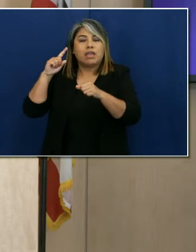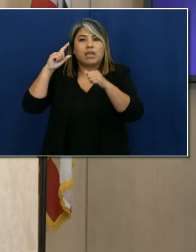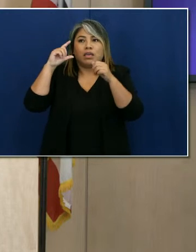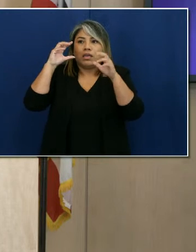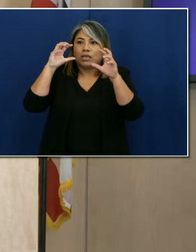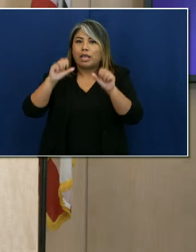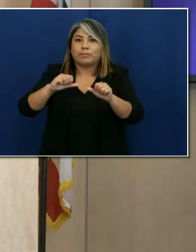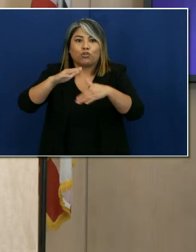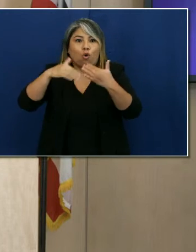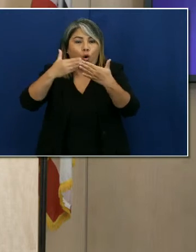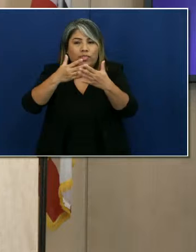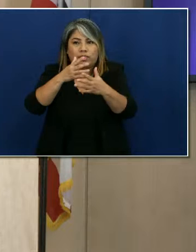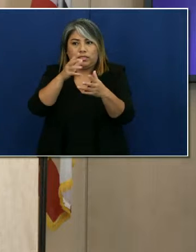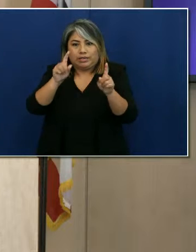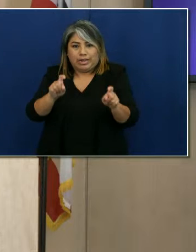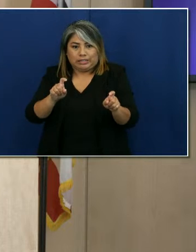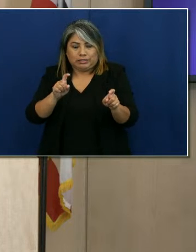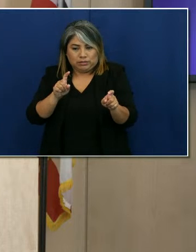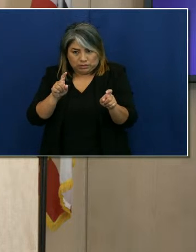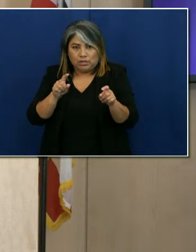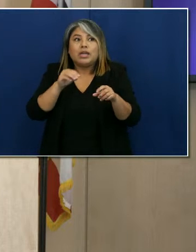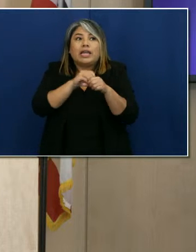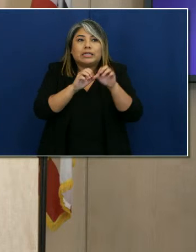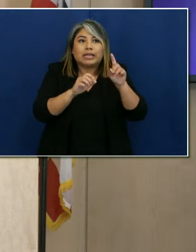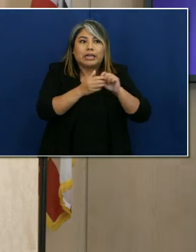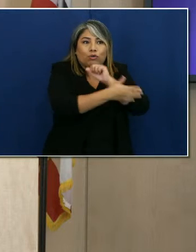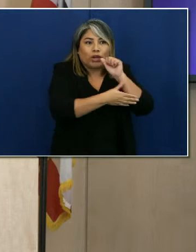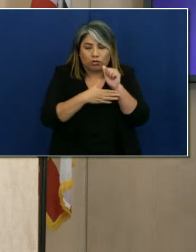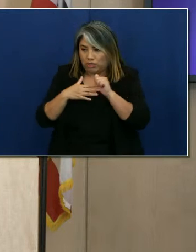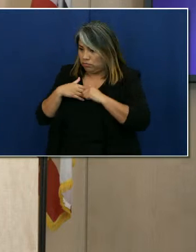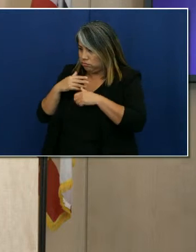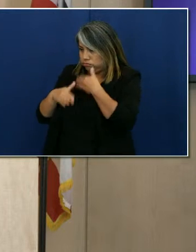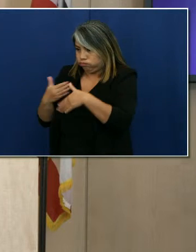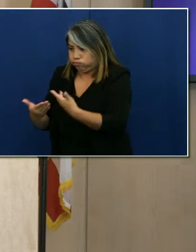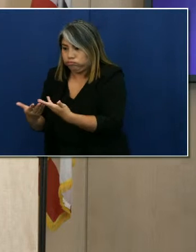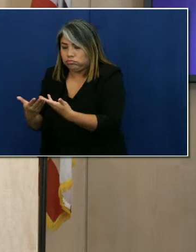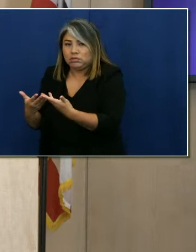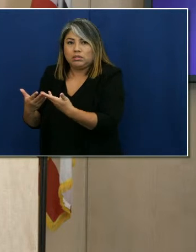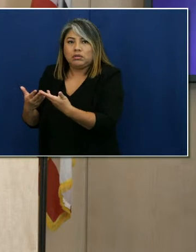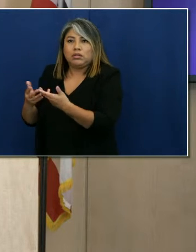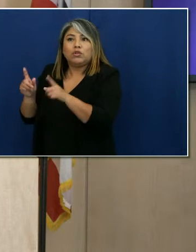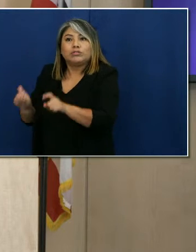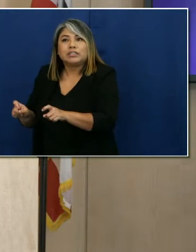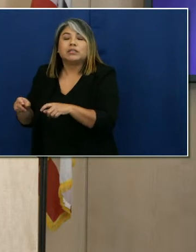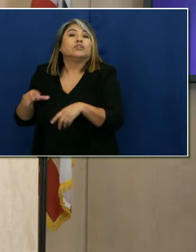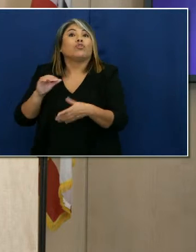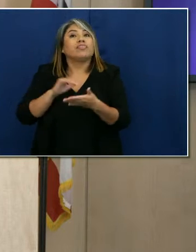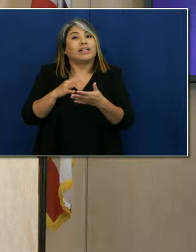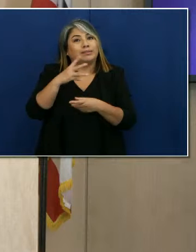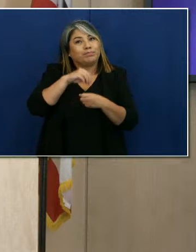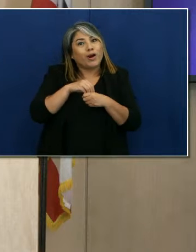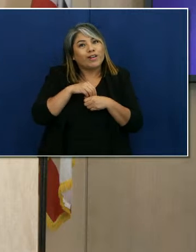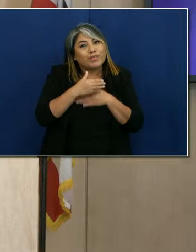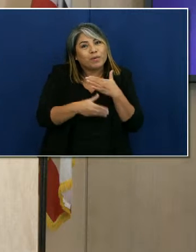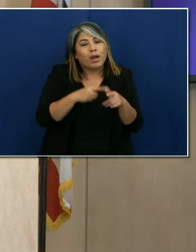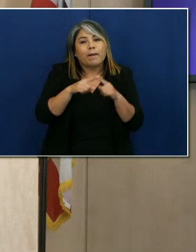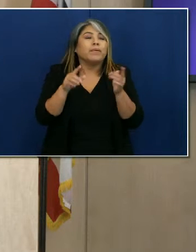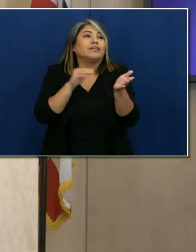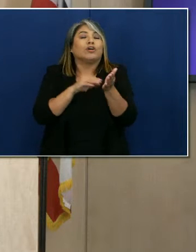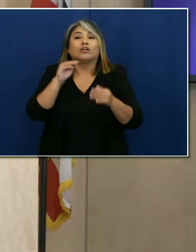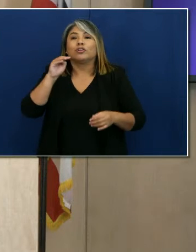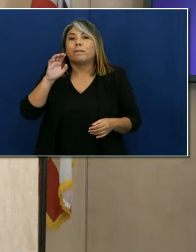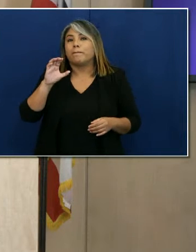of the tests that are performed in San Diego County. So that's a part of the process. But as Dr.